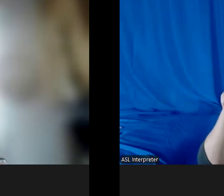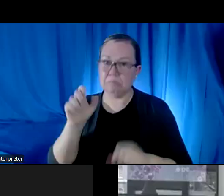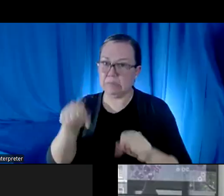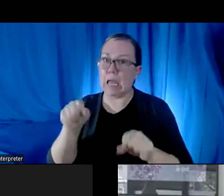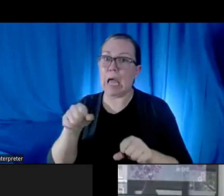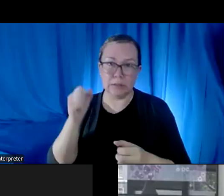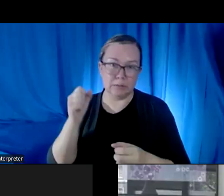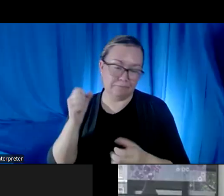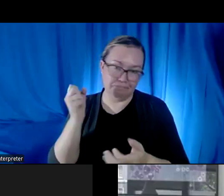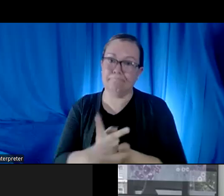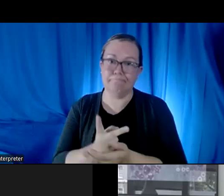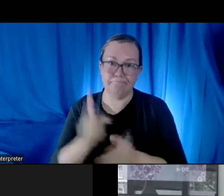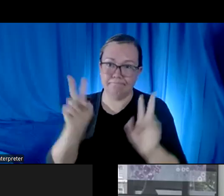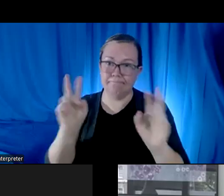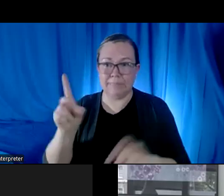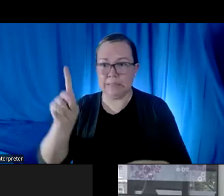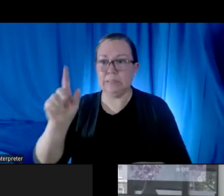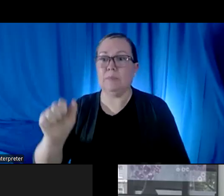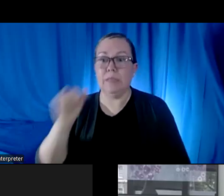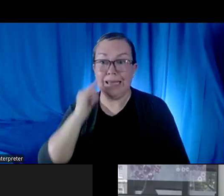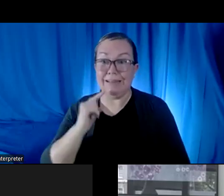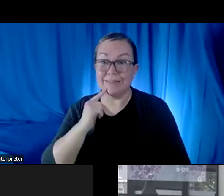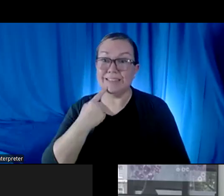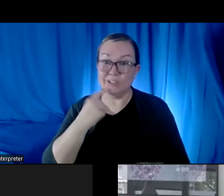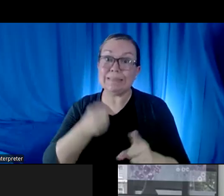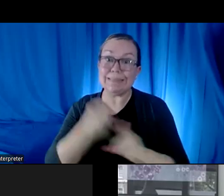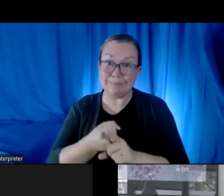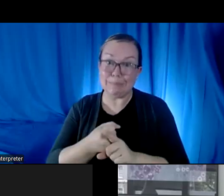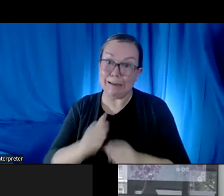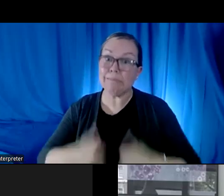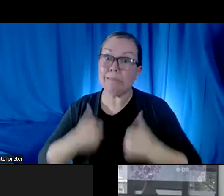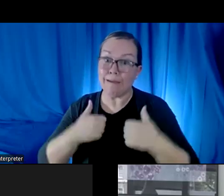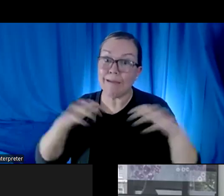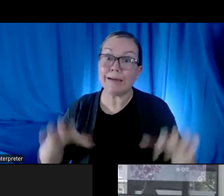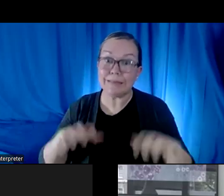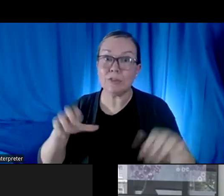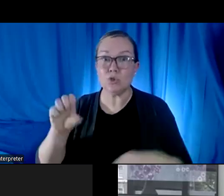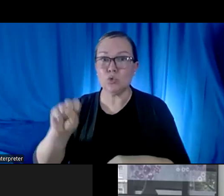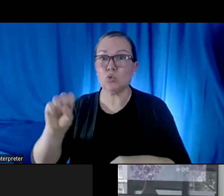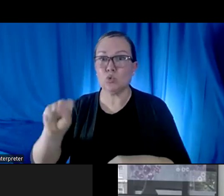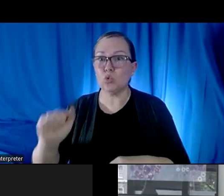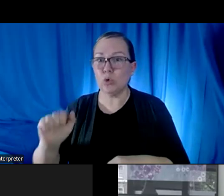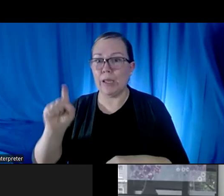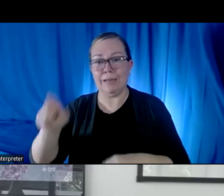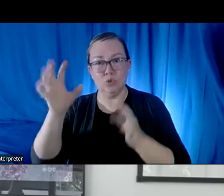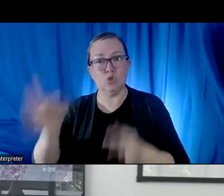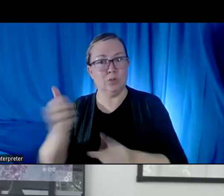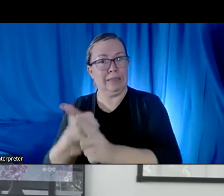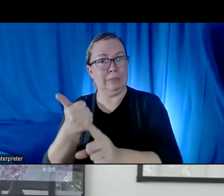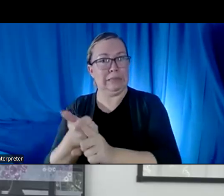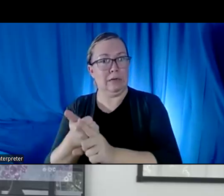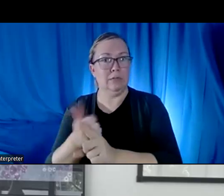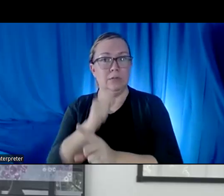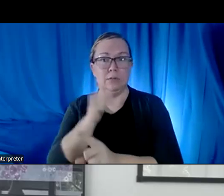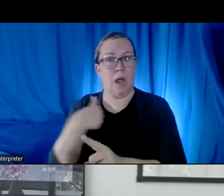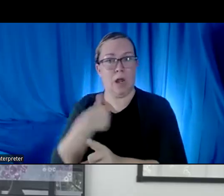If But it affects, a major life activity. Social Security would need to make that determination, though.